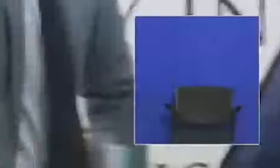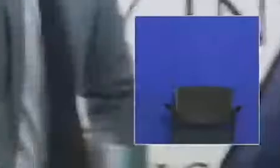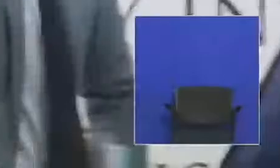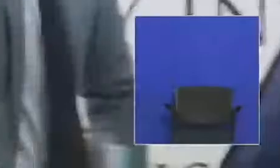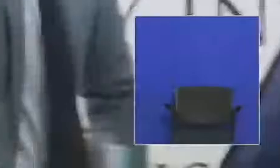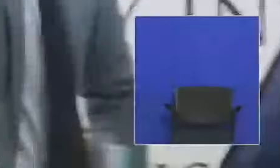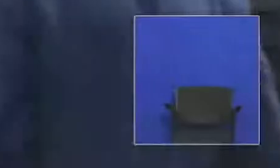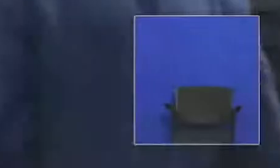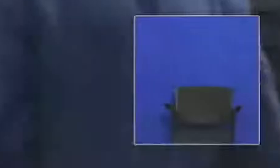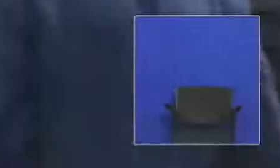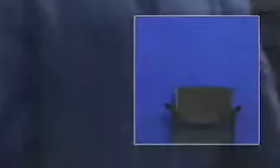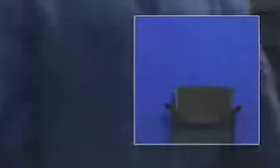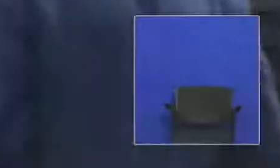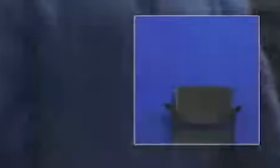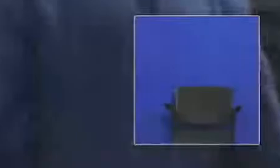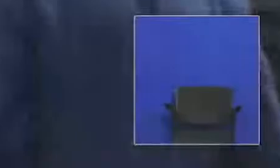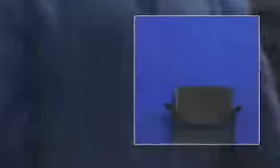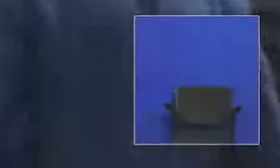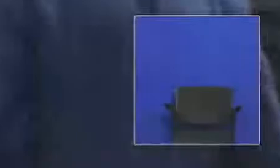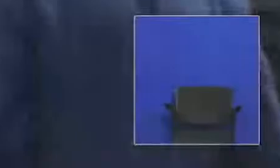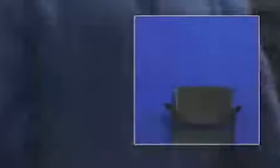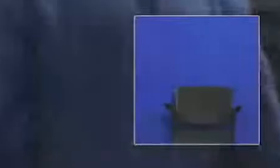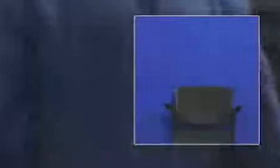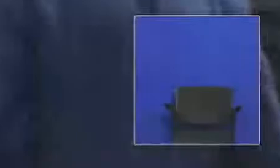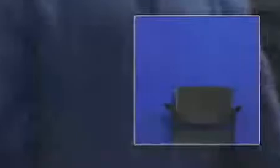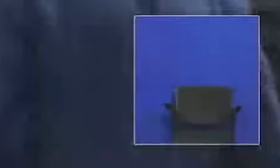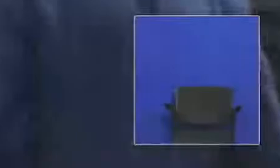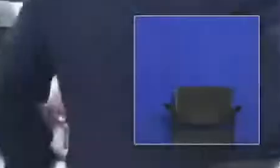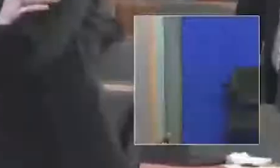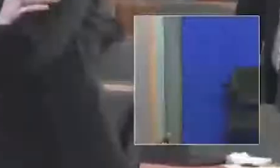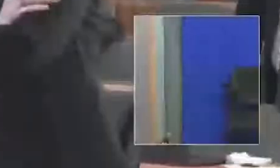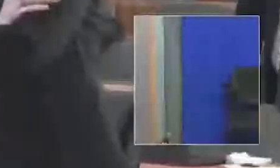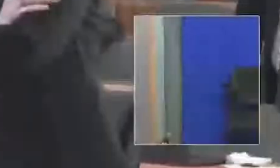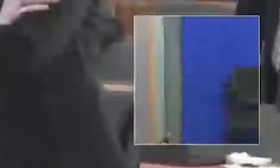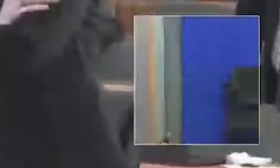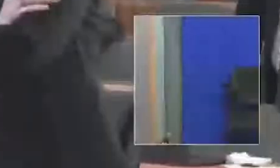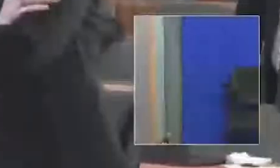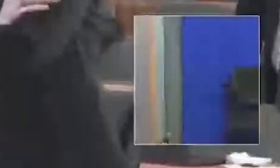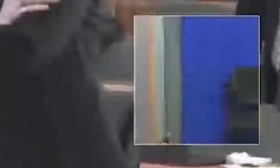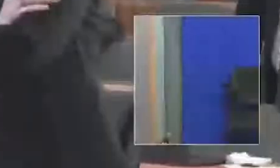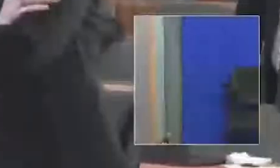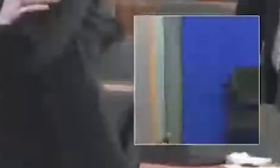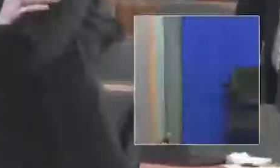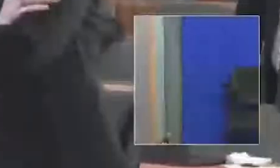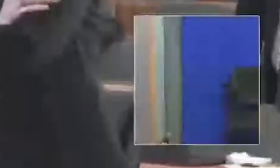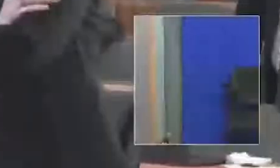PDF. Things that's been. And then we received an additional letter last week, right?